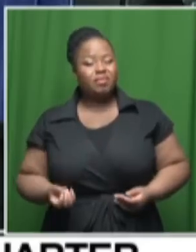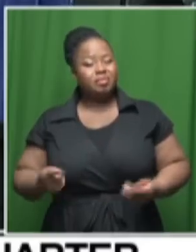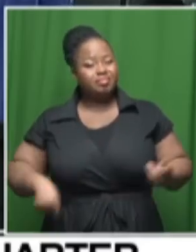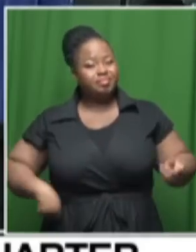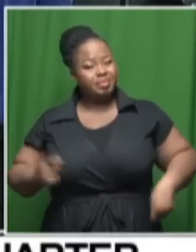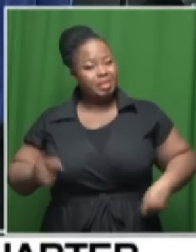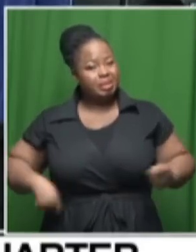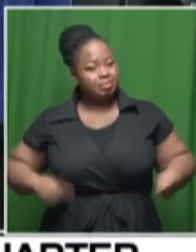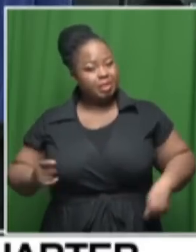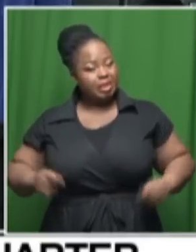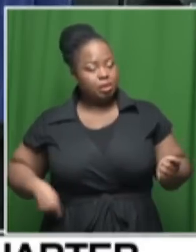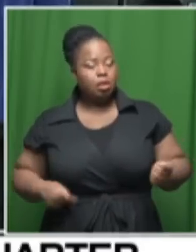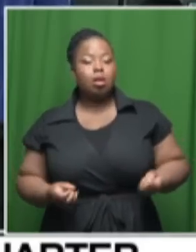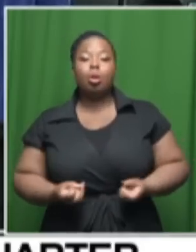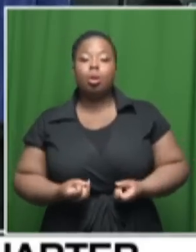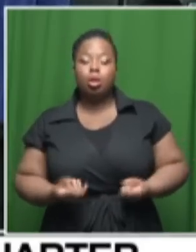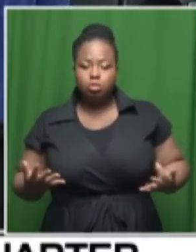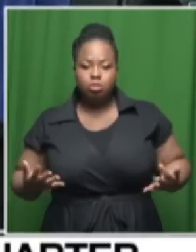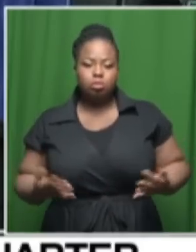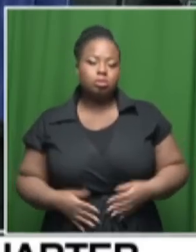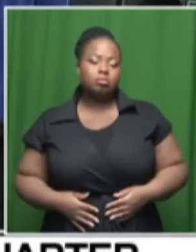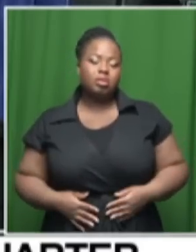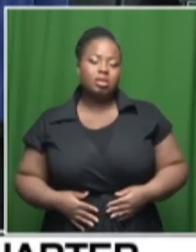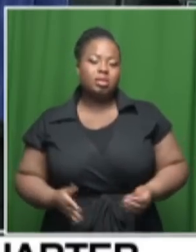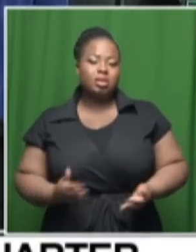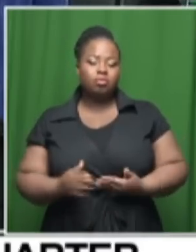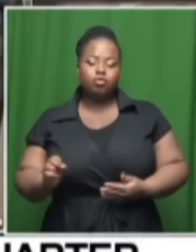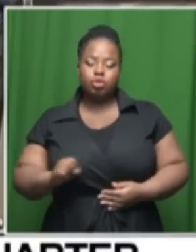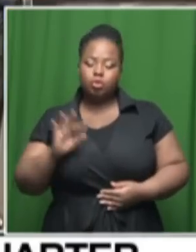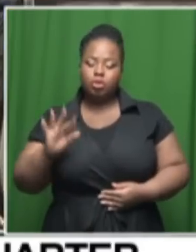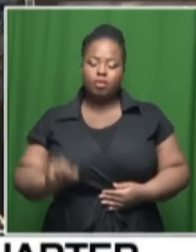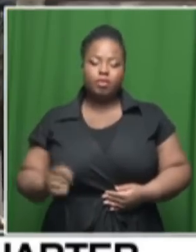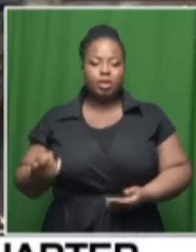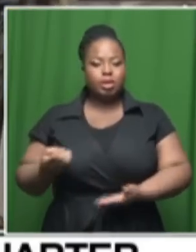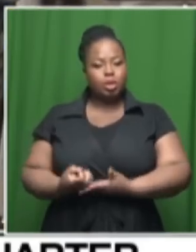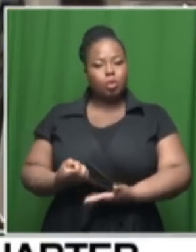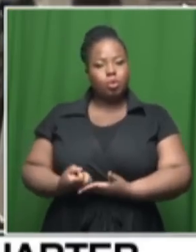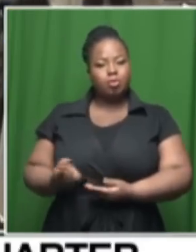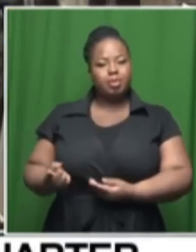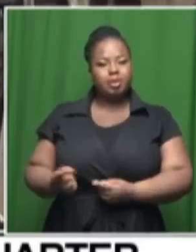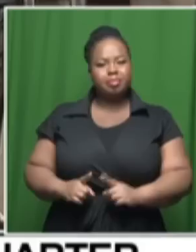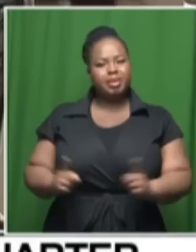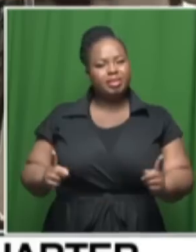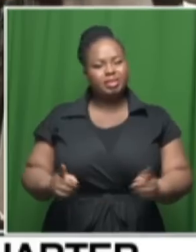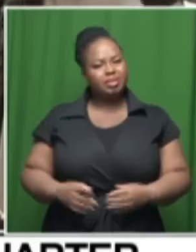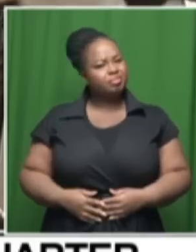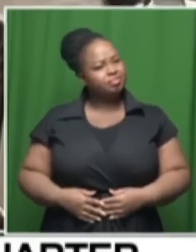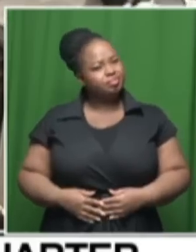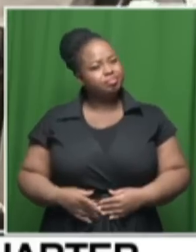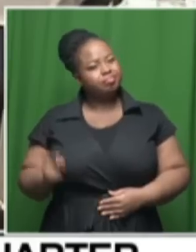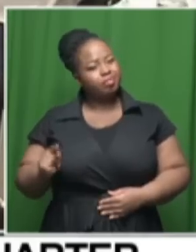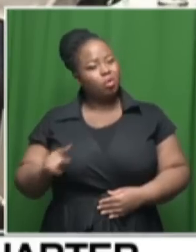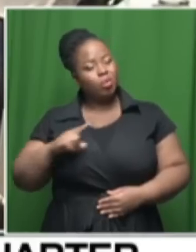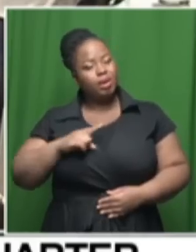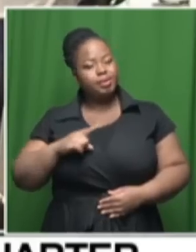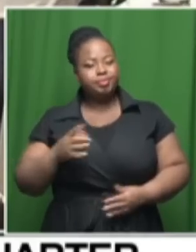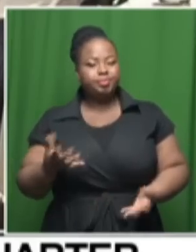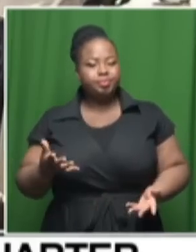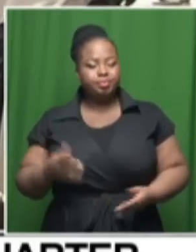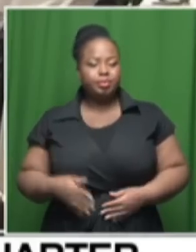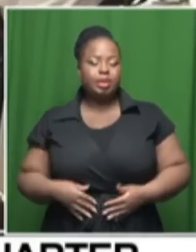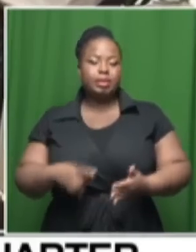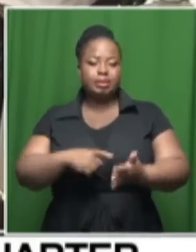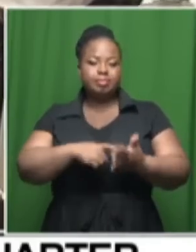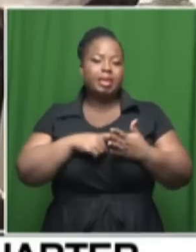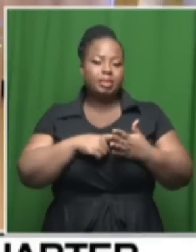spending, quite a lot actually, left in the South African economy. But much of that has to do with a propped up demand